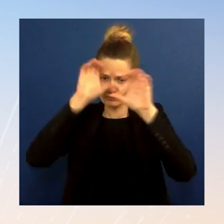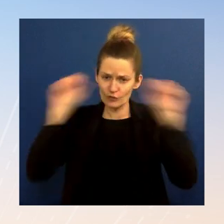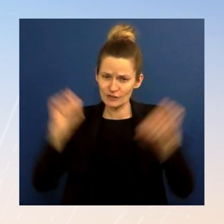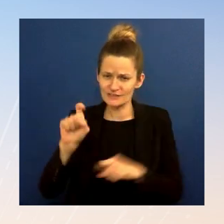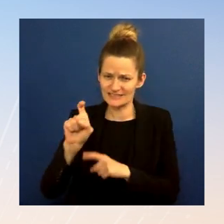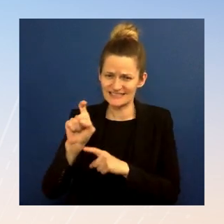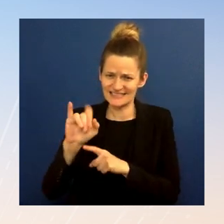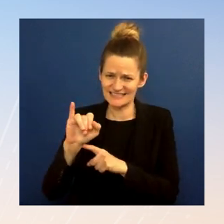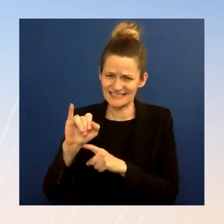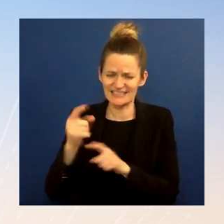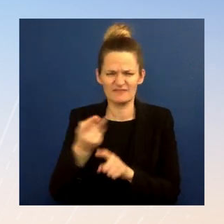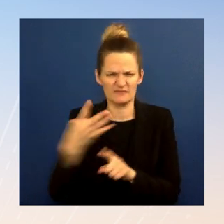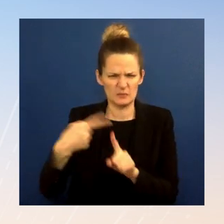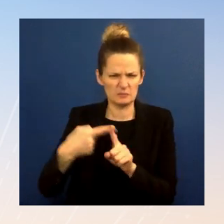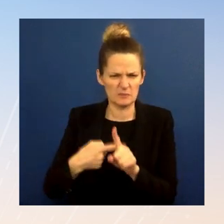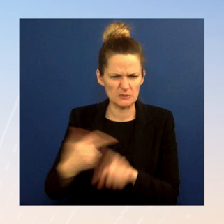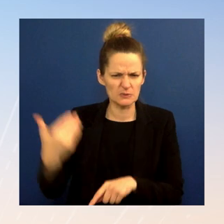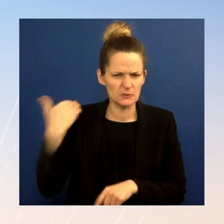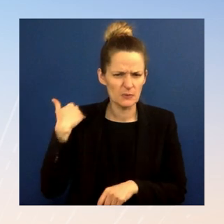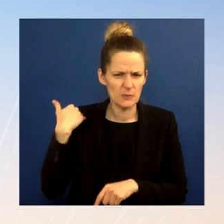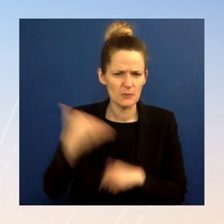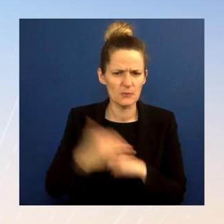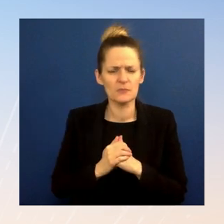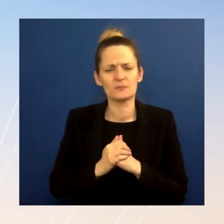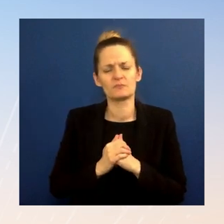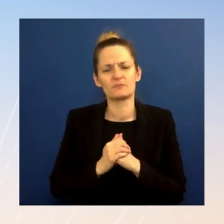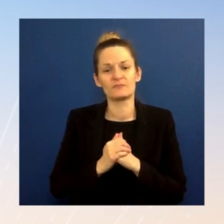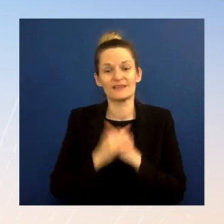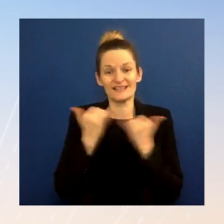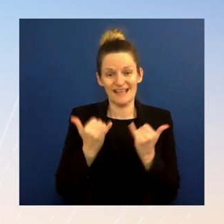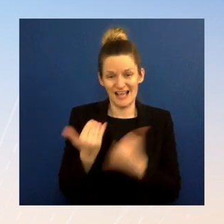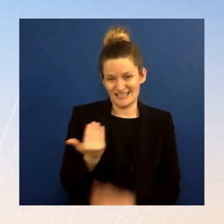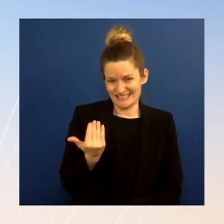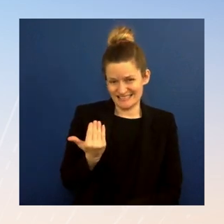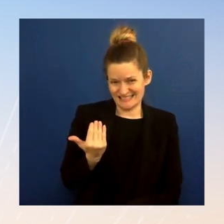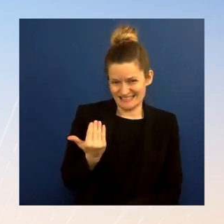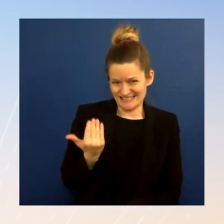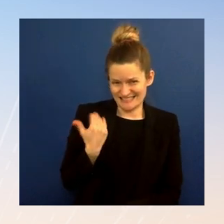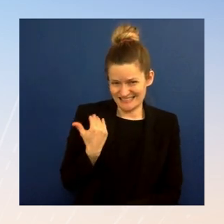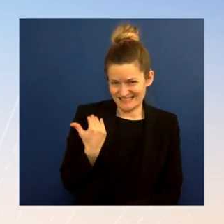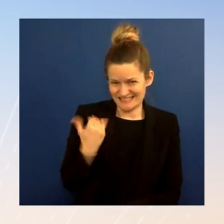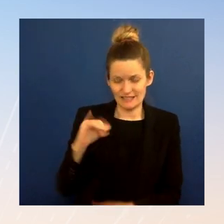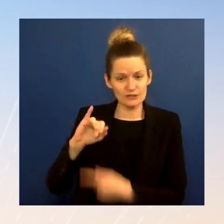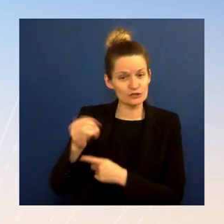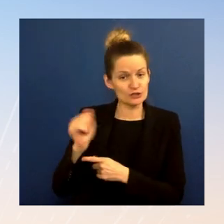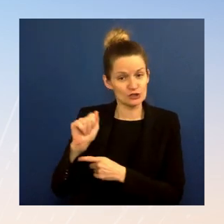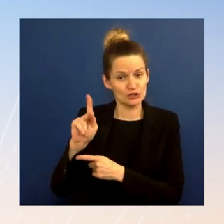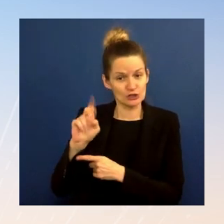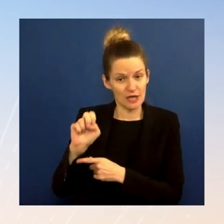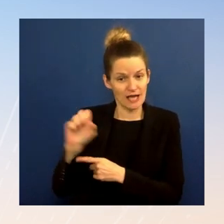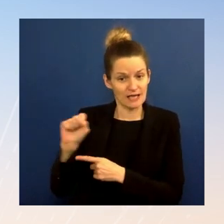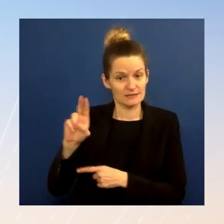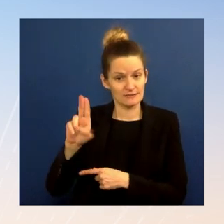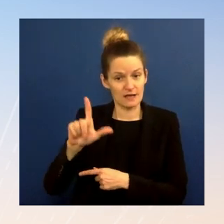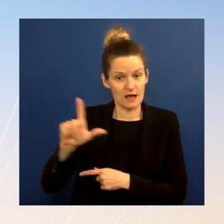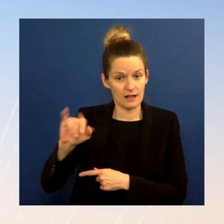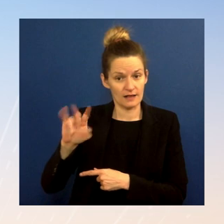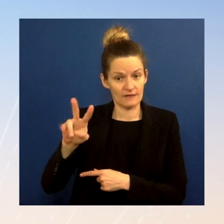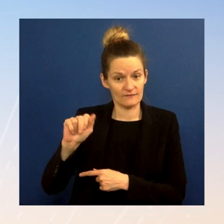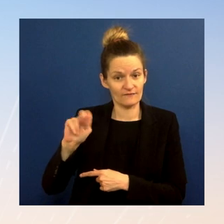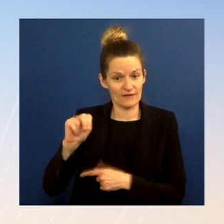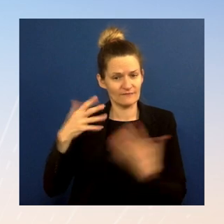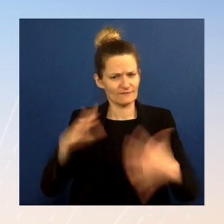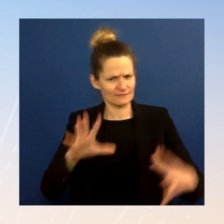our National Security Advisor, Jake Sullivan, had with his counterpart. They talked about the two presidents meeting or engaging in the near